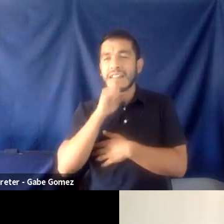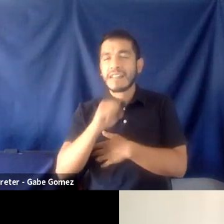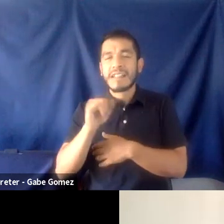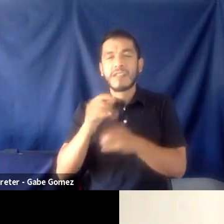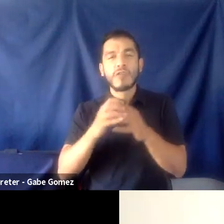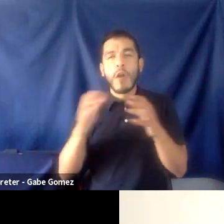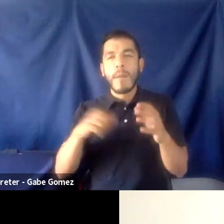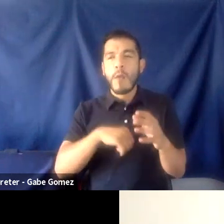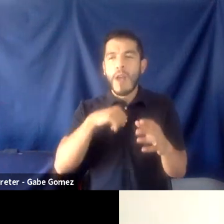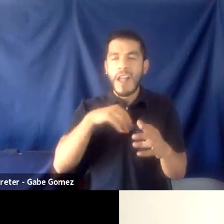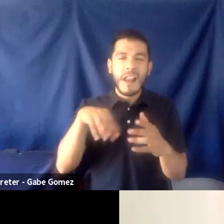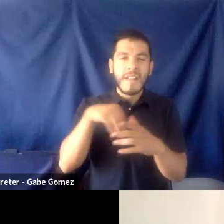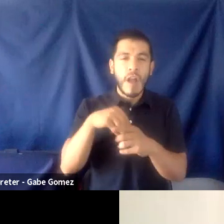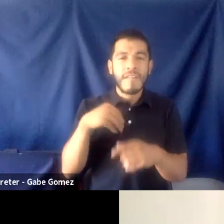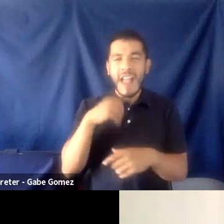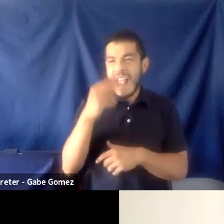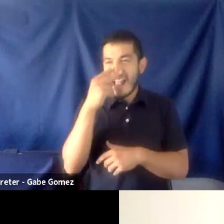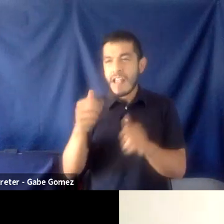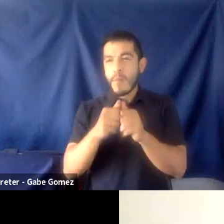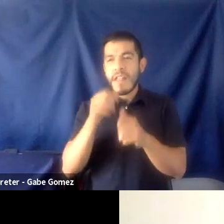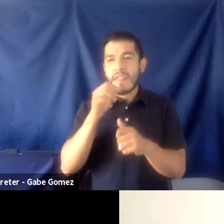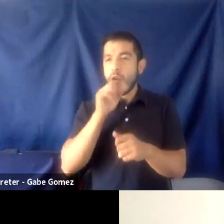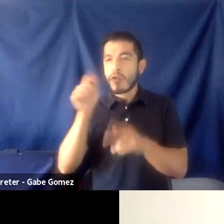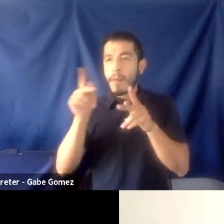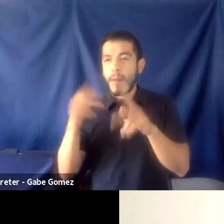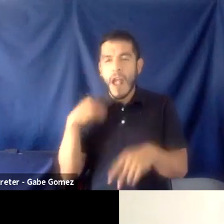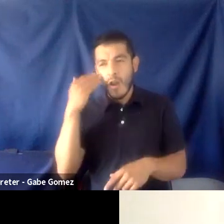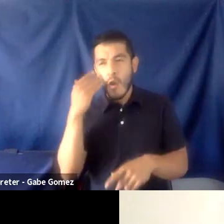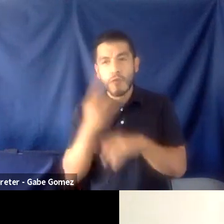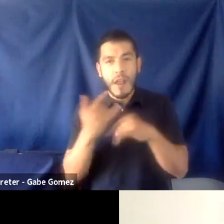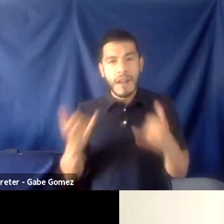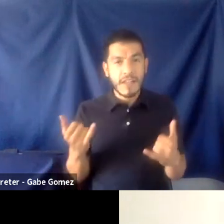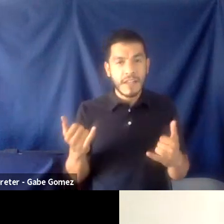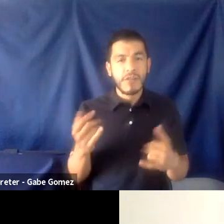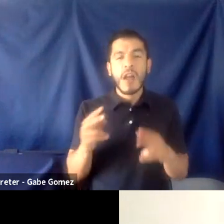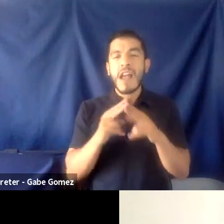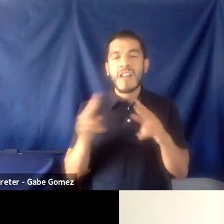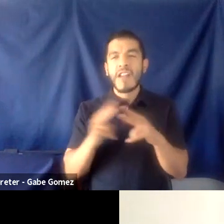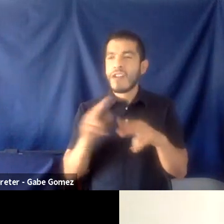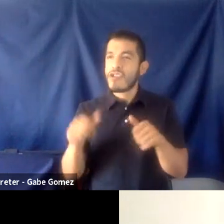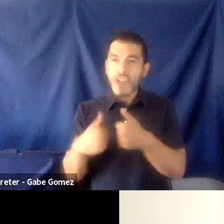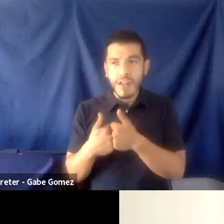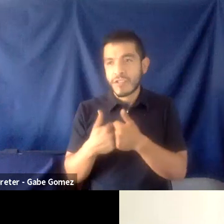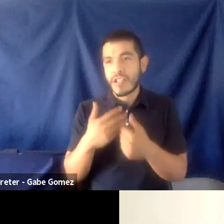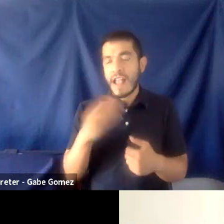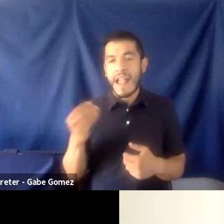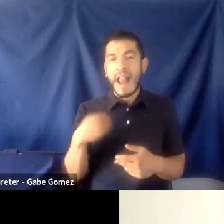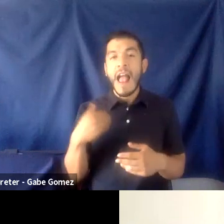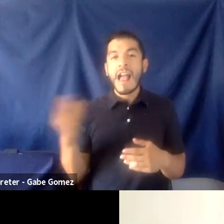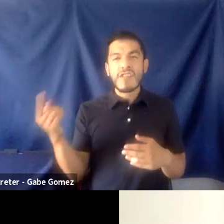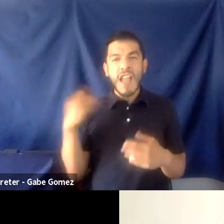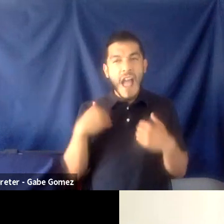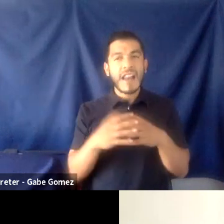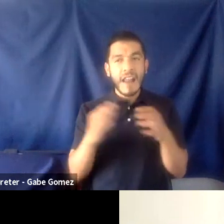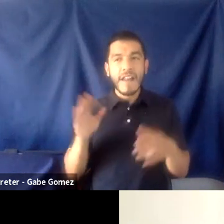much pride involved. And I can see this with elders I know right now. It's really challenging. And I think that she had a lot of those